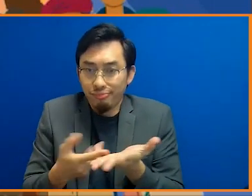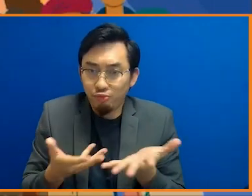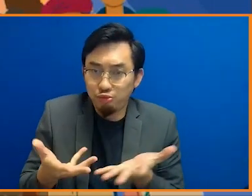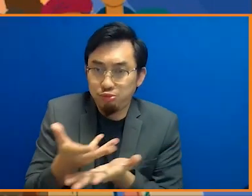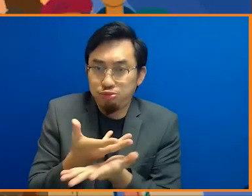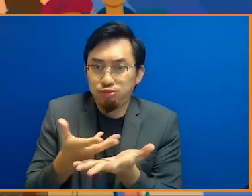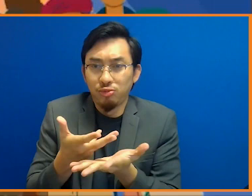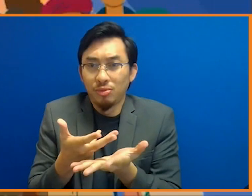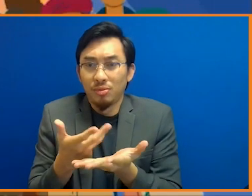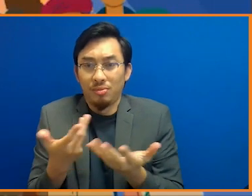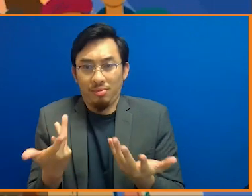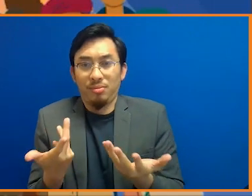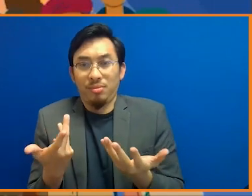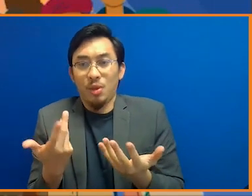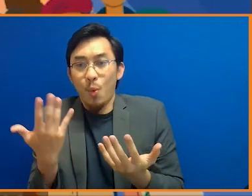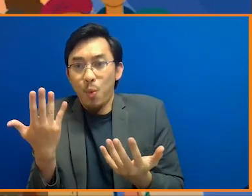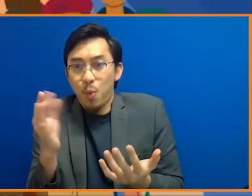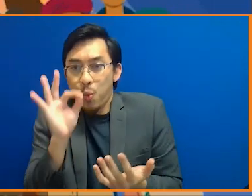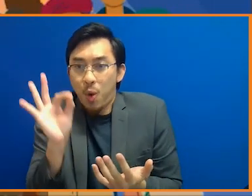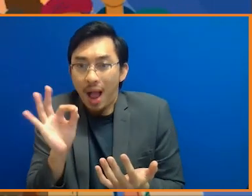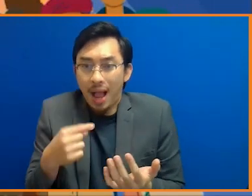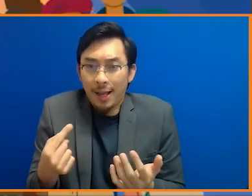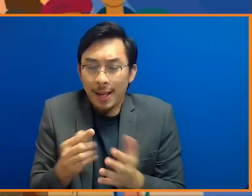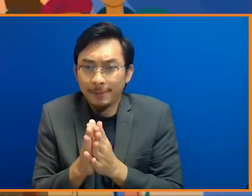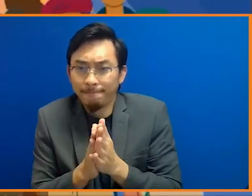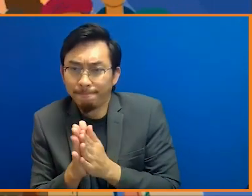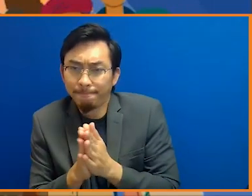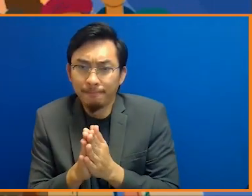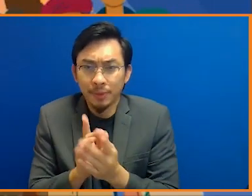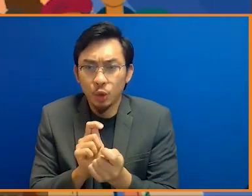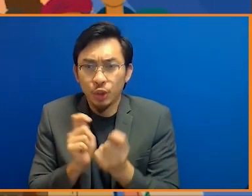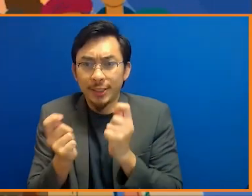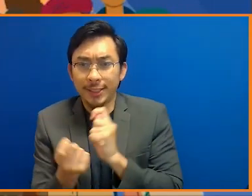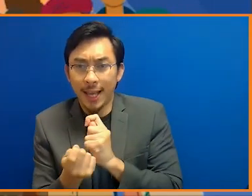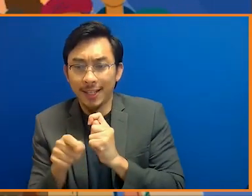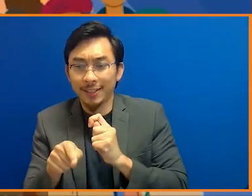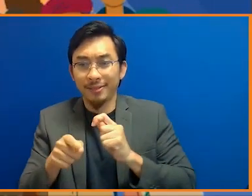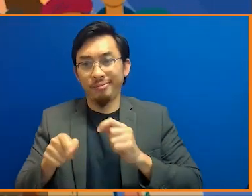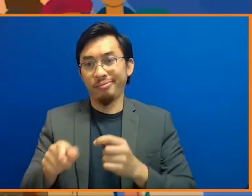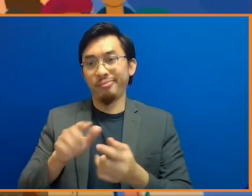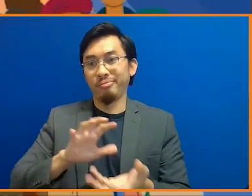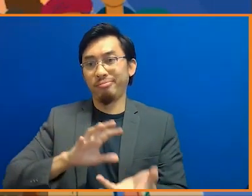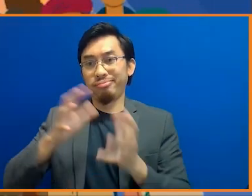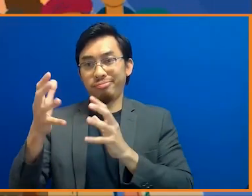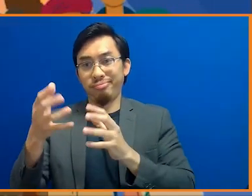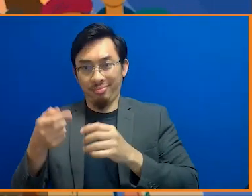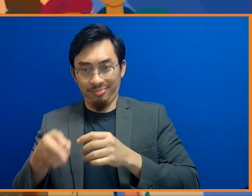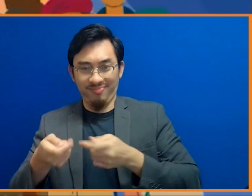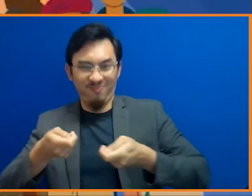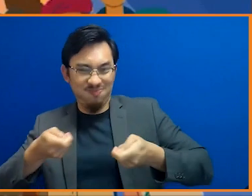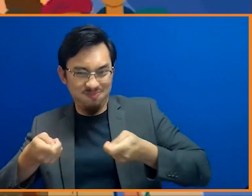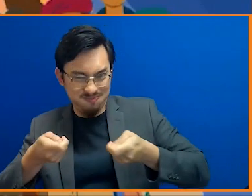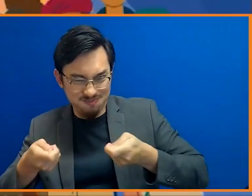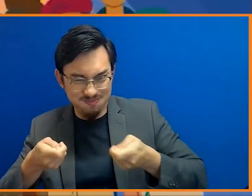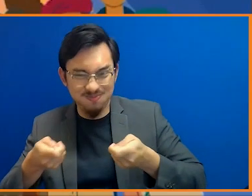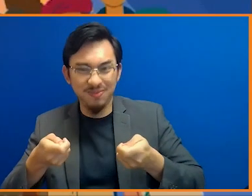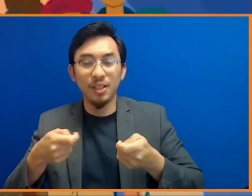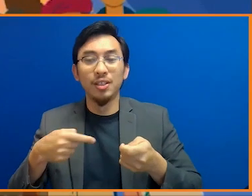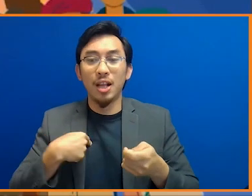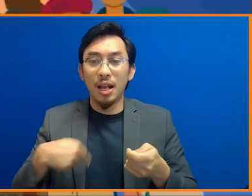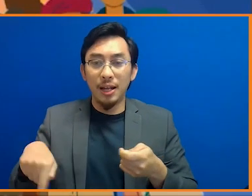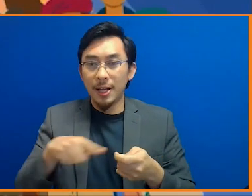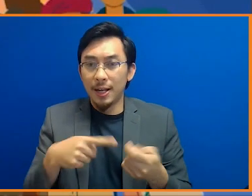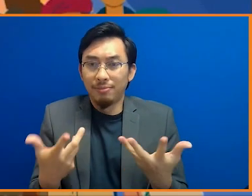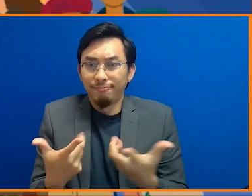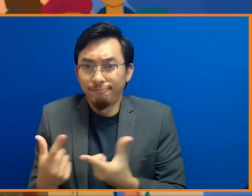and why they then motivate the change, the way we think about disaster management, or the way